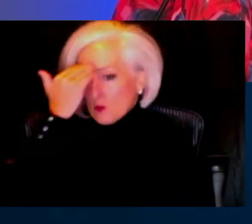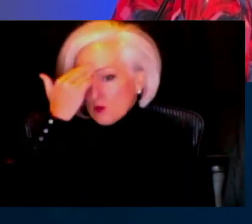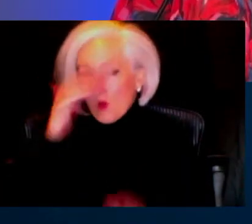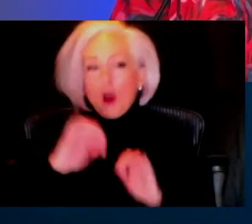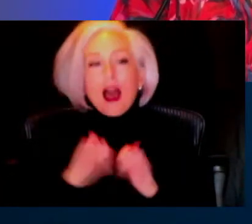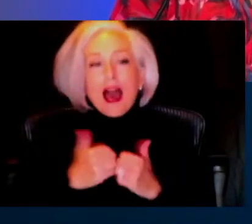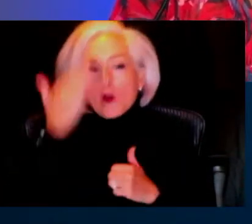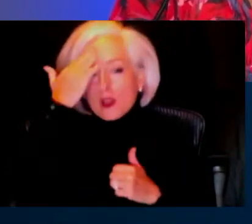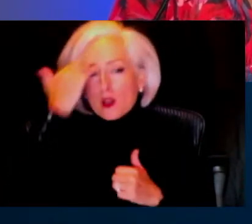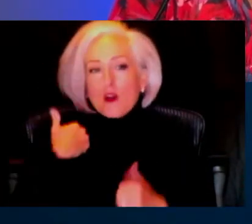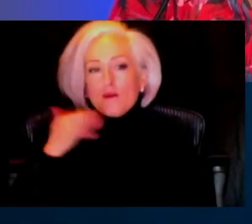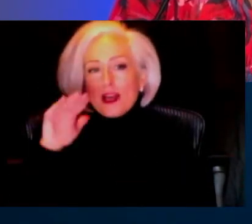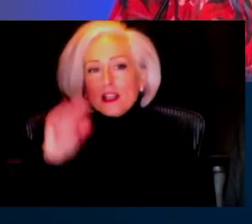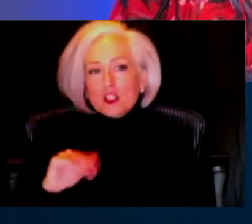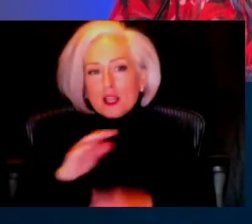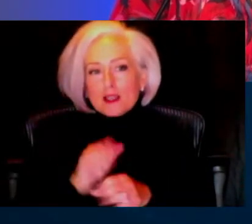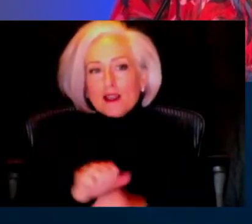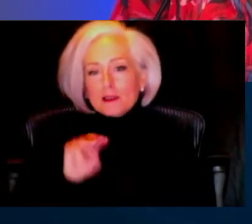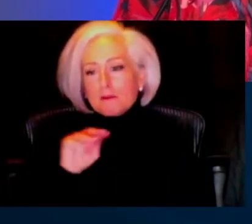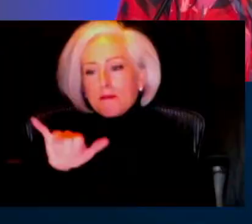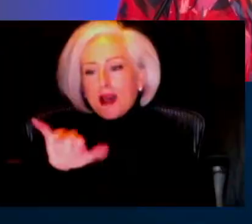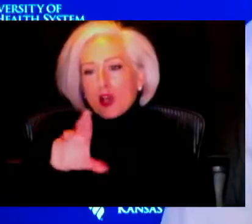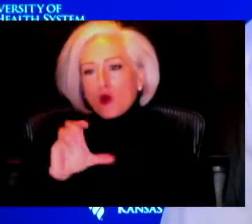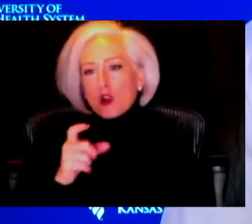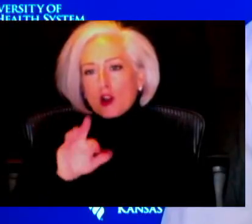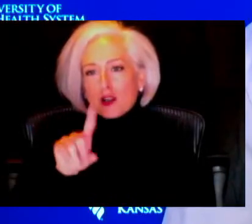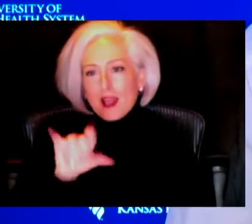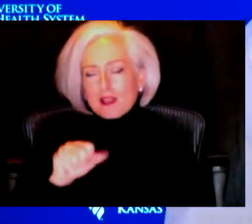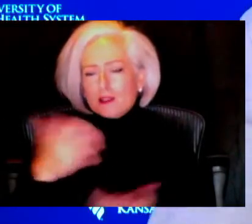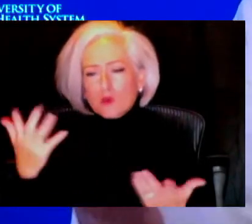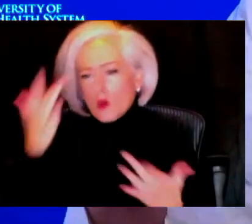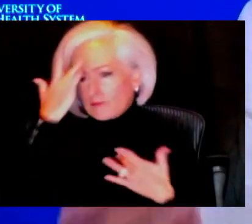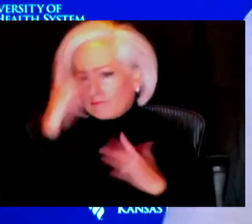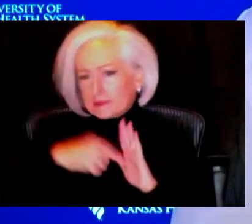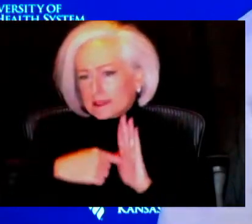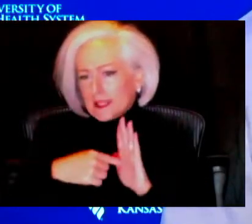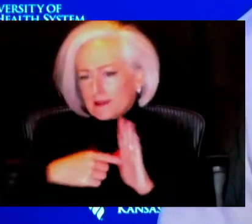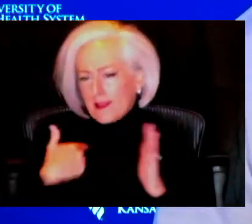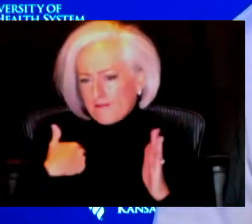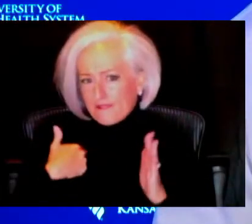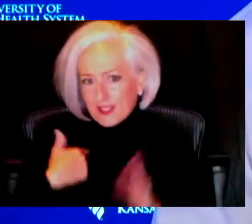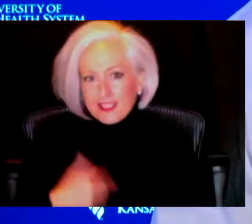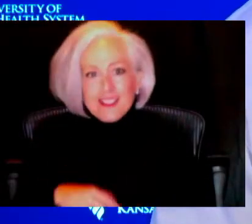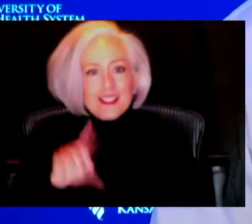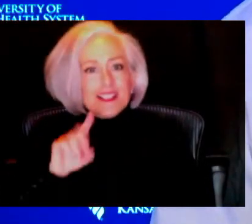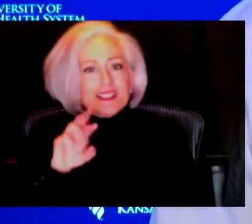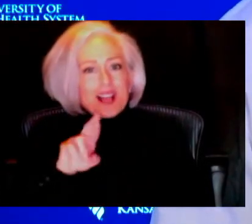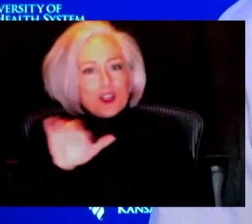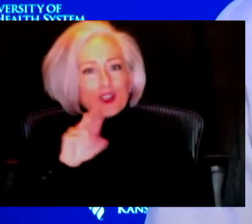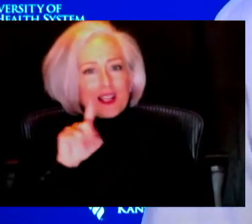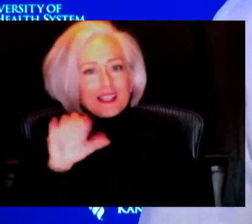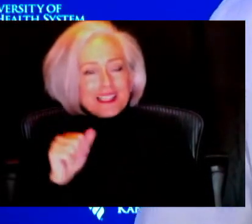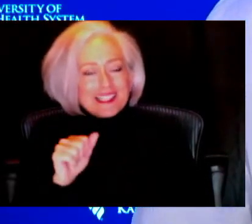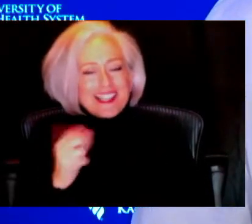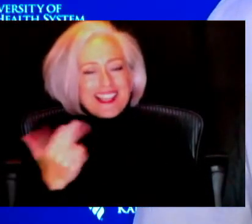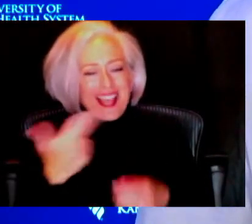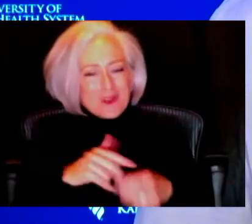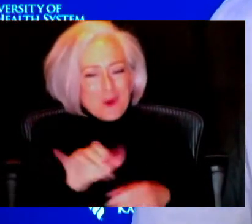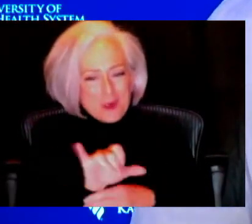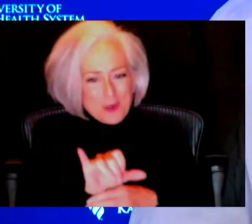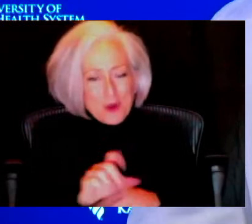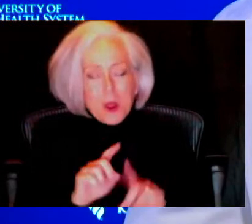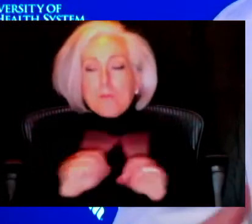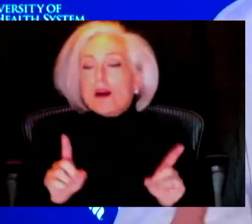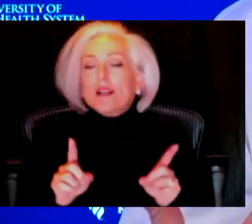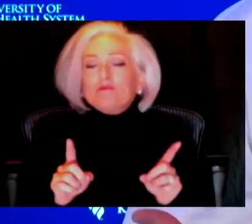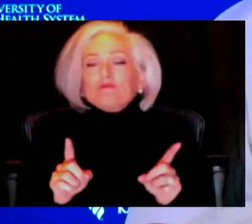child gets myocarditis? What are the signs? Yeah, and I'll have Dr. Yedlinski step in here as well. But I think for the most part, you're going to